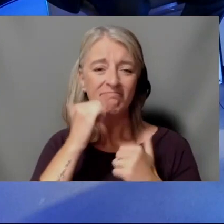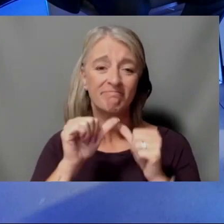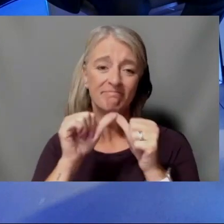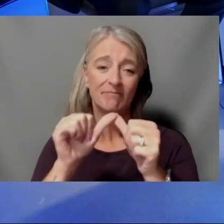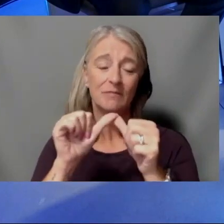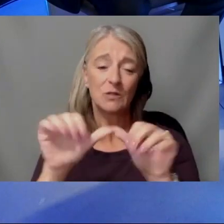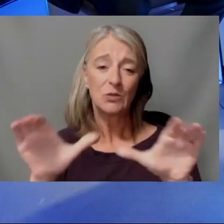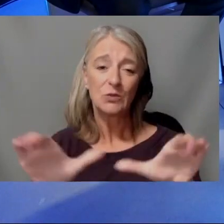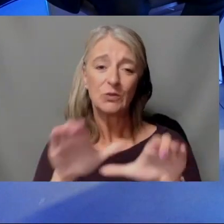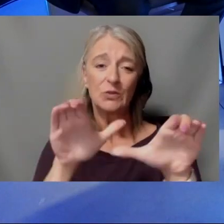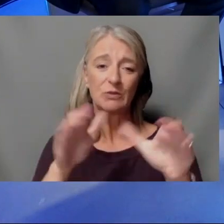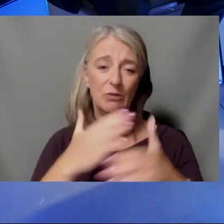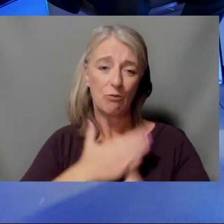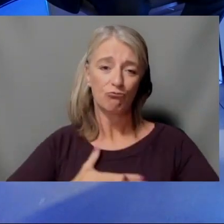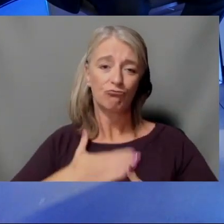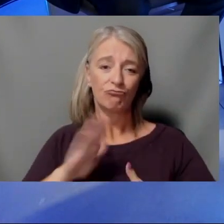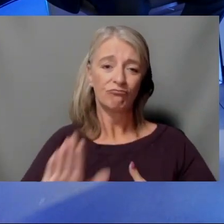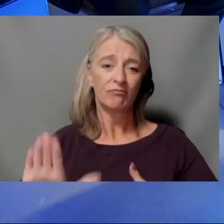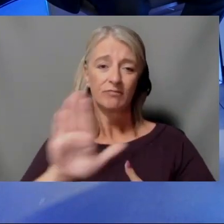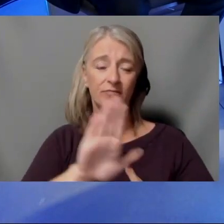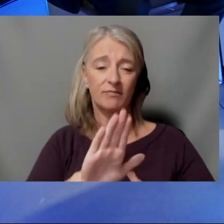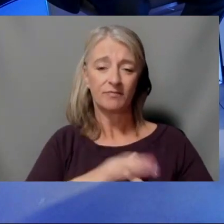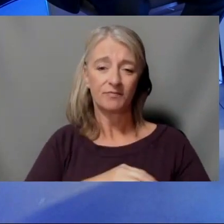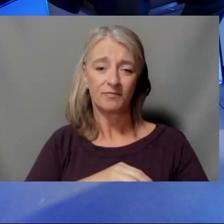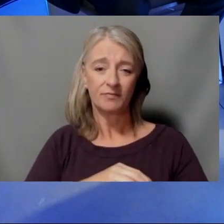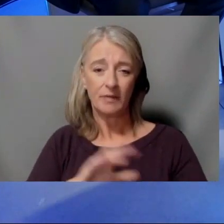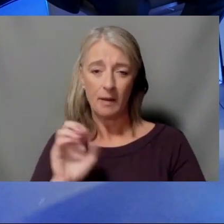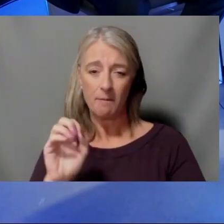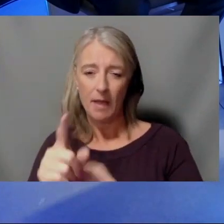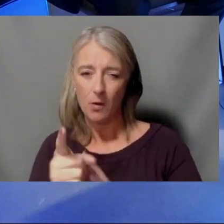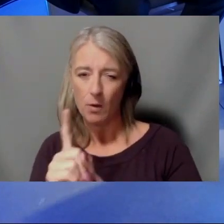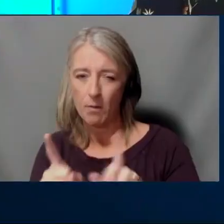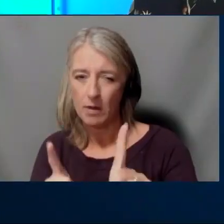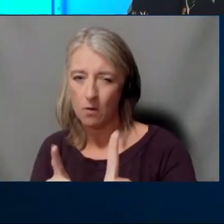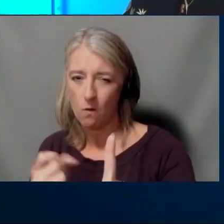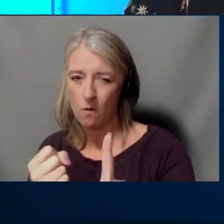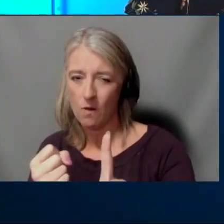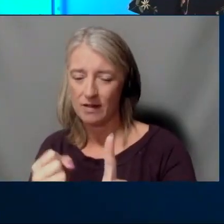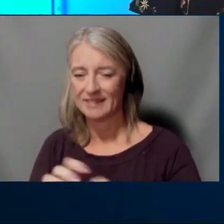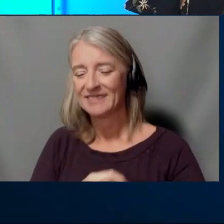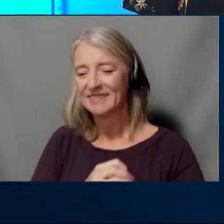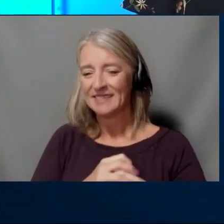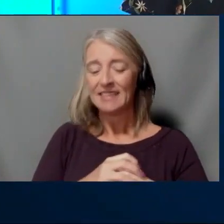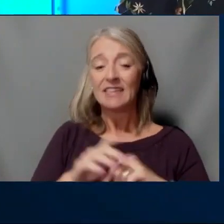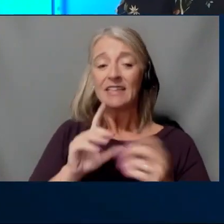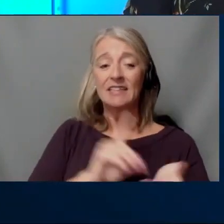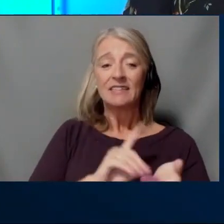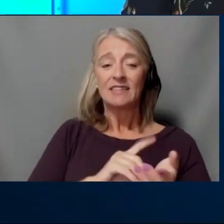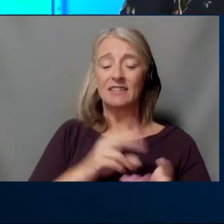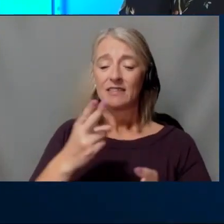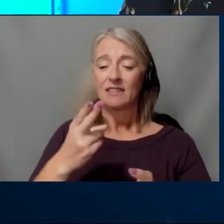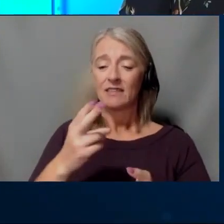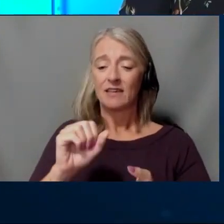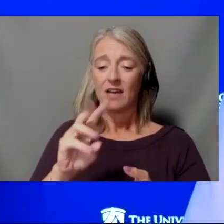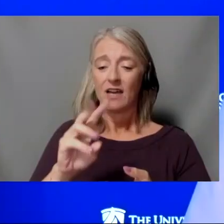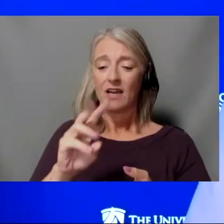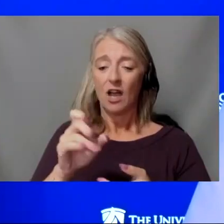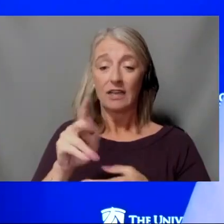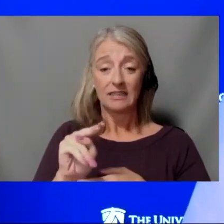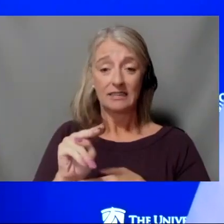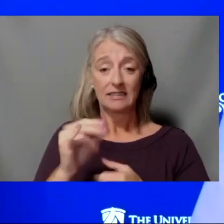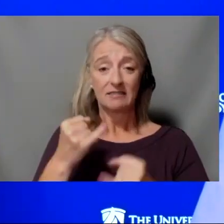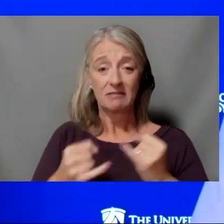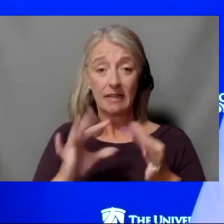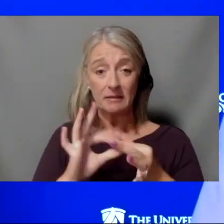you. And I'm coming back to you for something real quick, so don't go anywhere. Dr. Hawkinson, final thoughts as we head into the weekend. Yeah, I mean, I think this is great